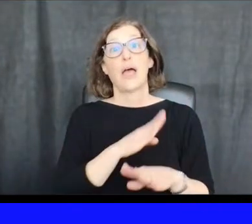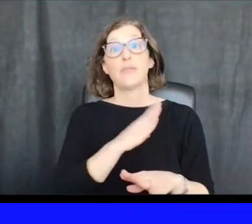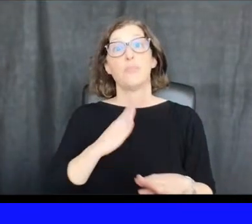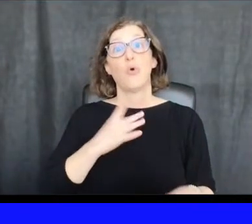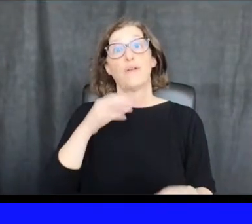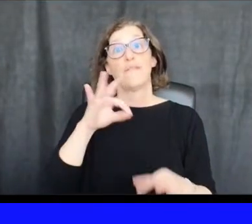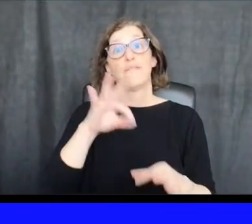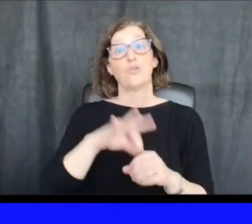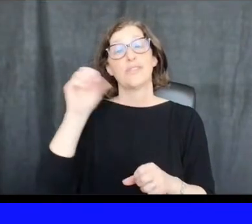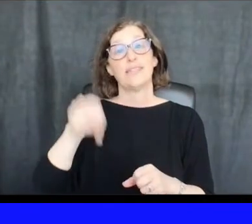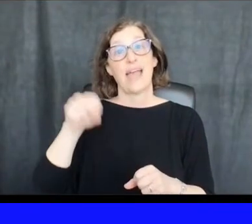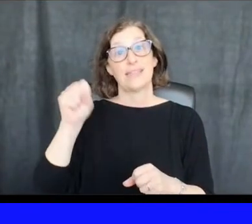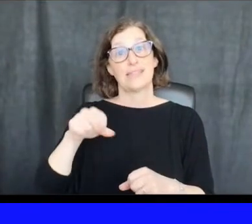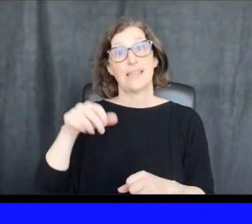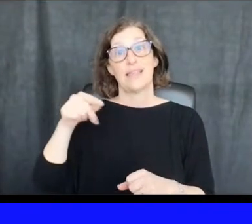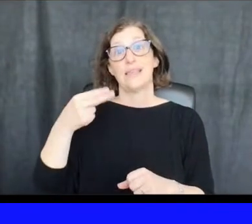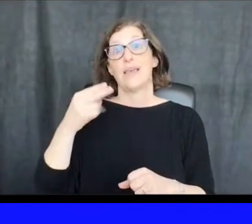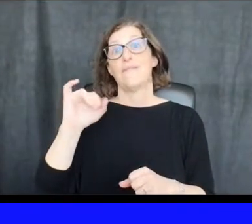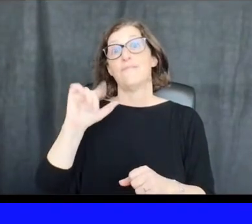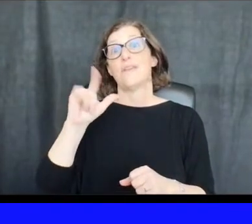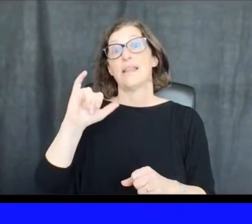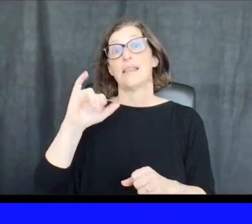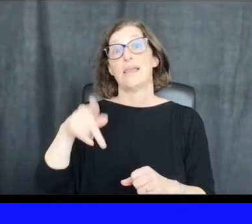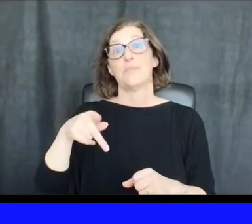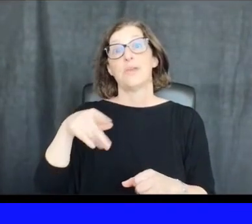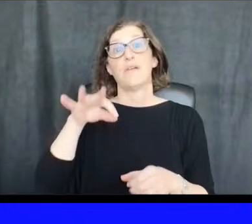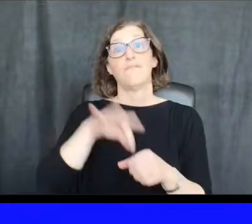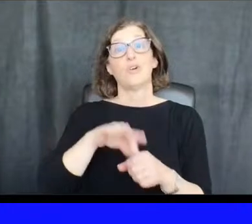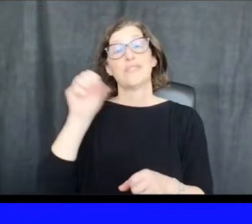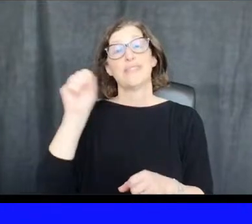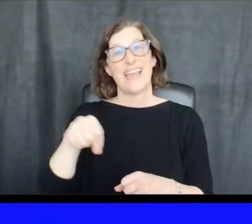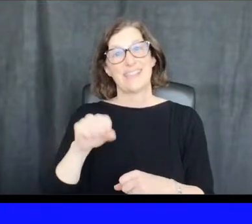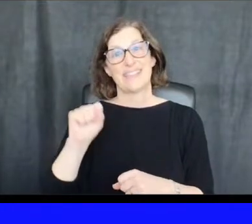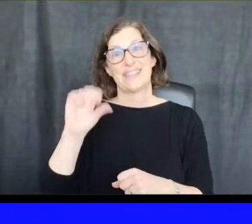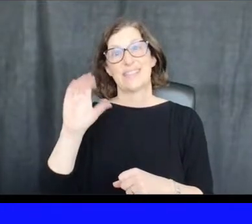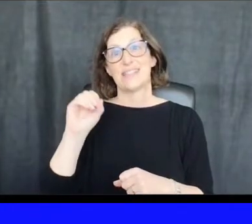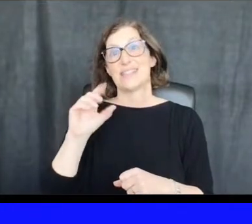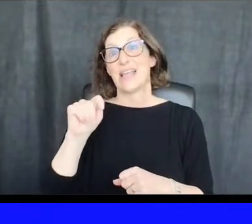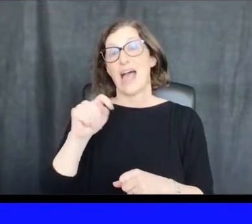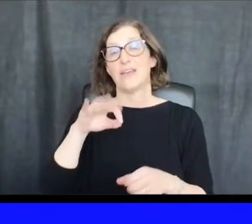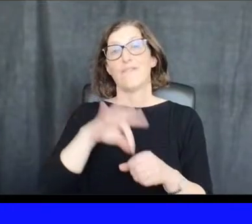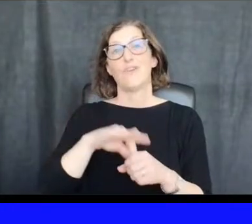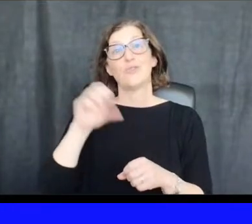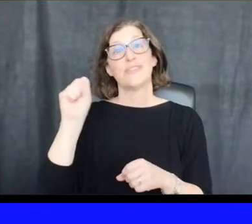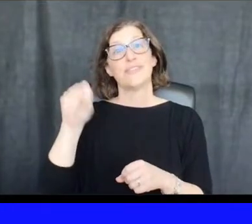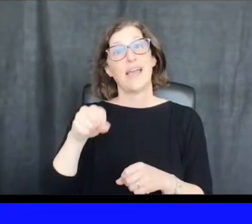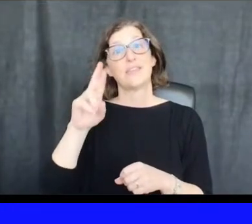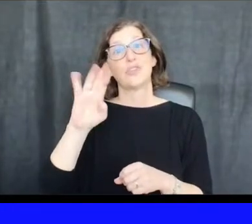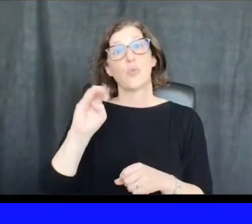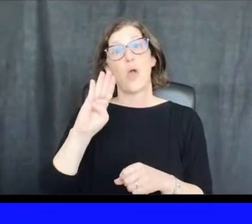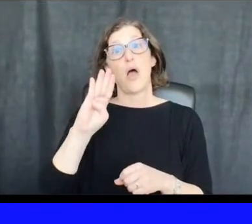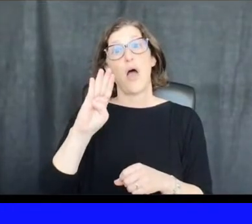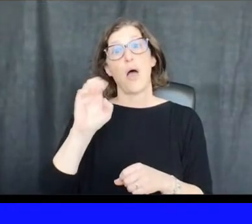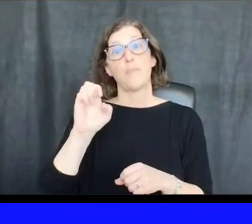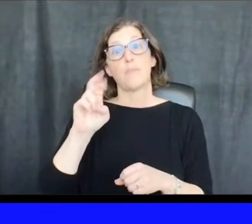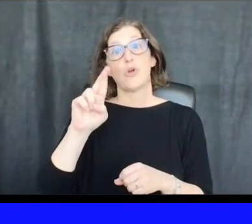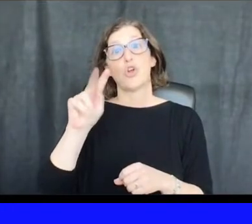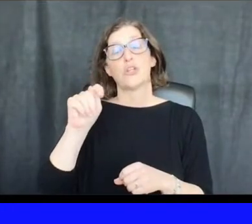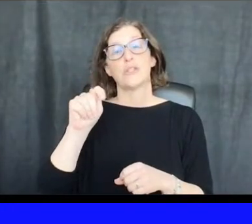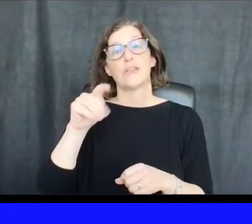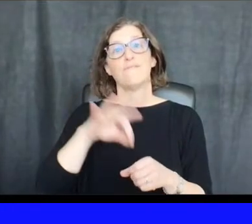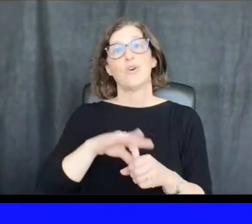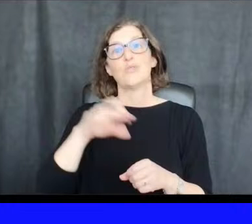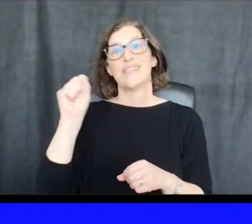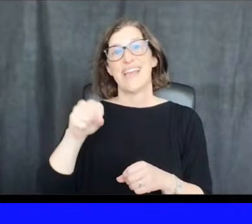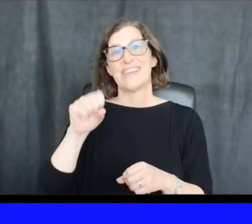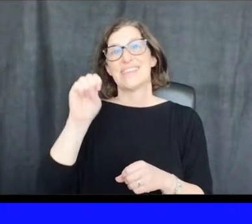to. Authorizing that each of the following persons be elected, effective immediately, to serve as a director of HHC ACO Inc.,